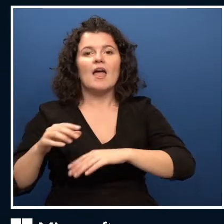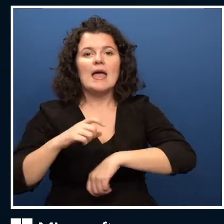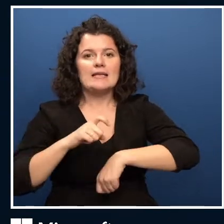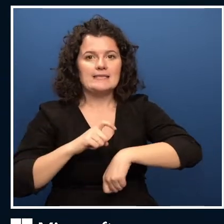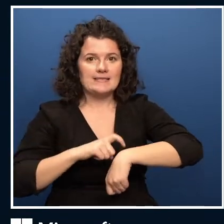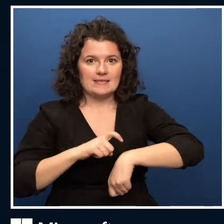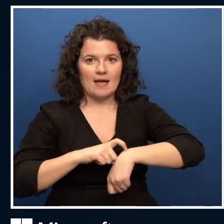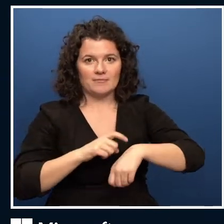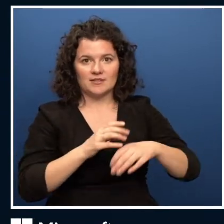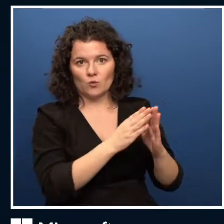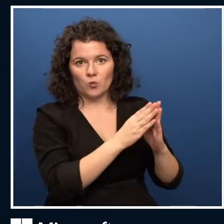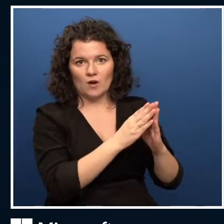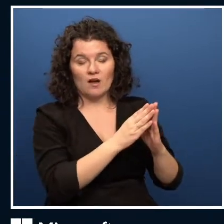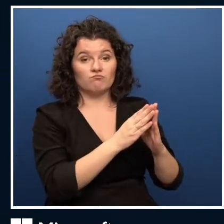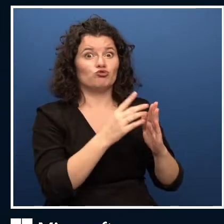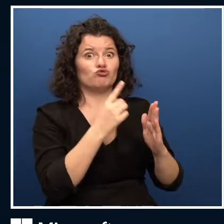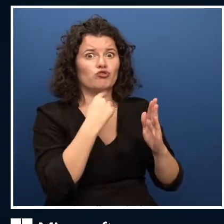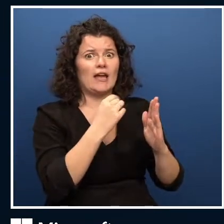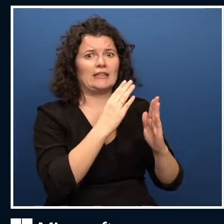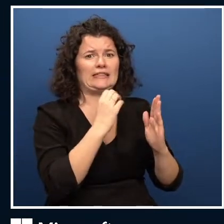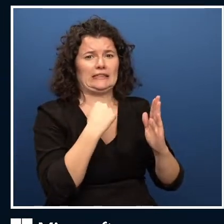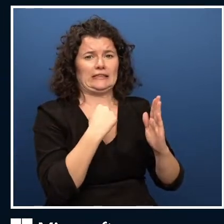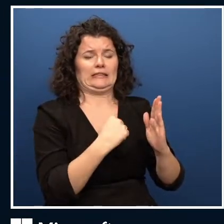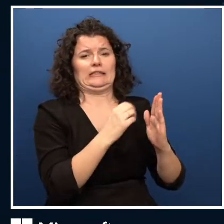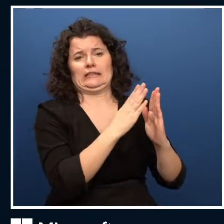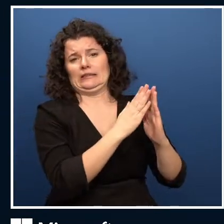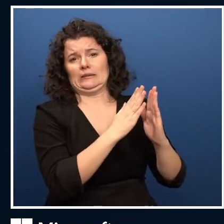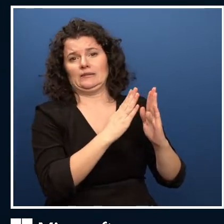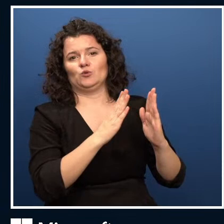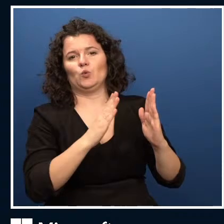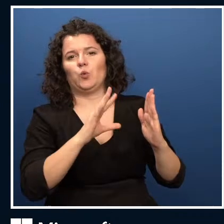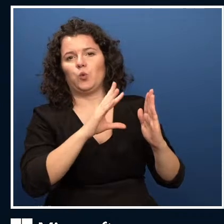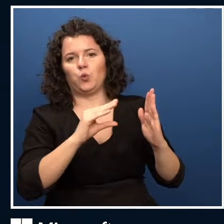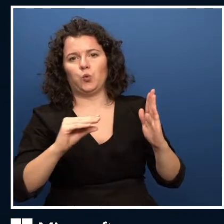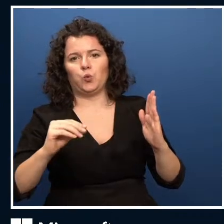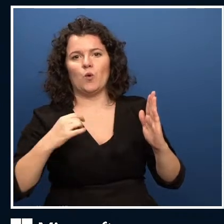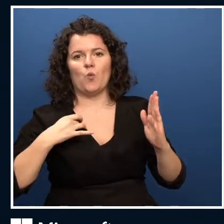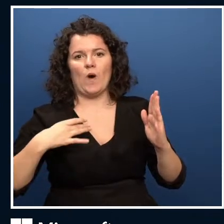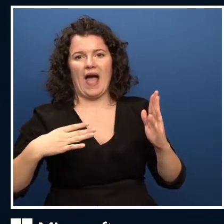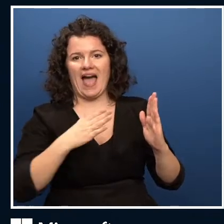component for the same. So our pre-processing